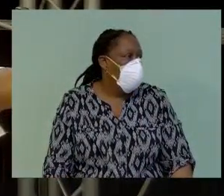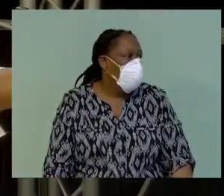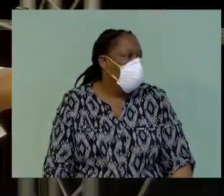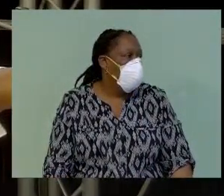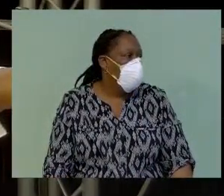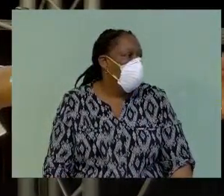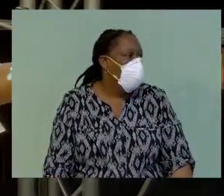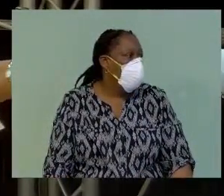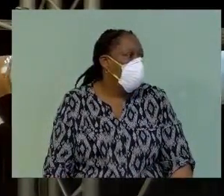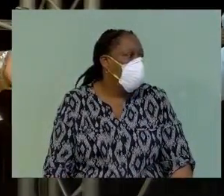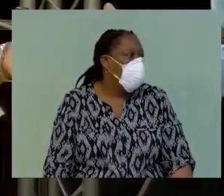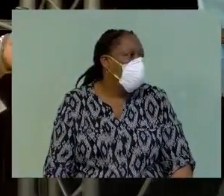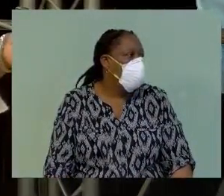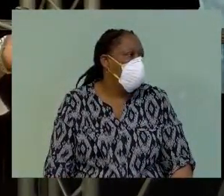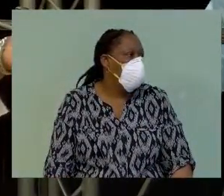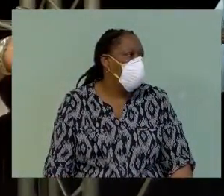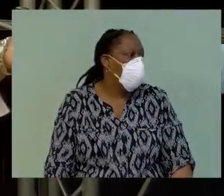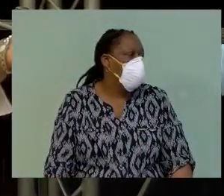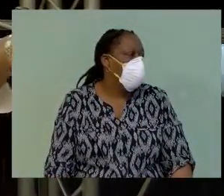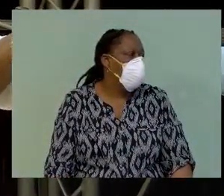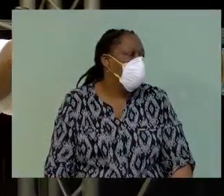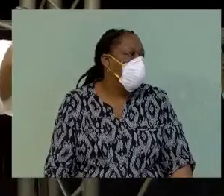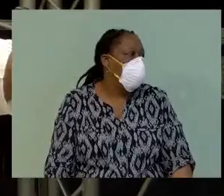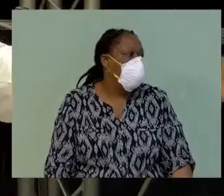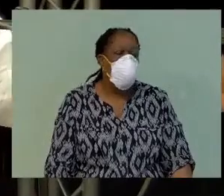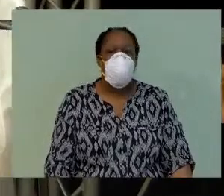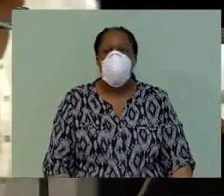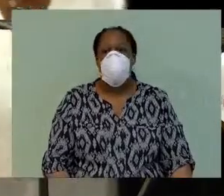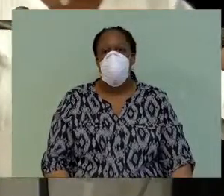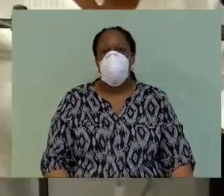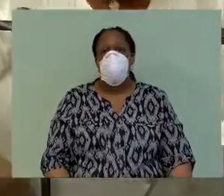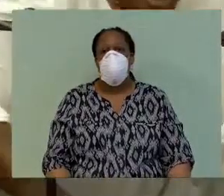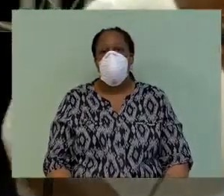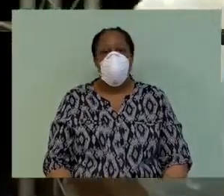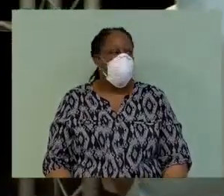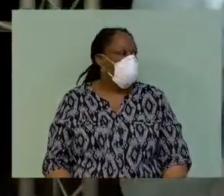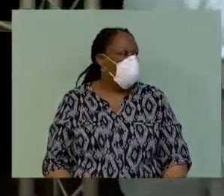this is the check, $3,000.